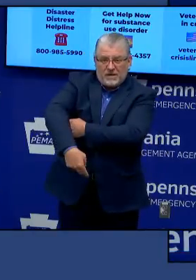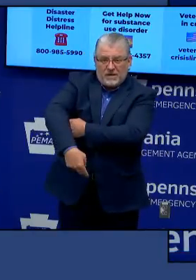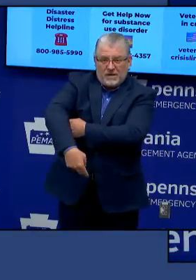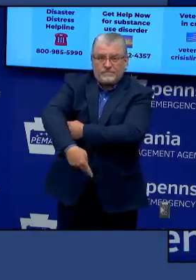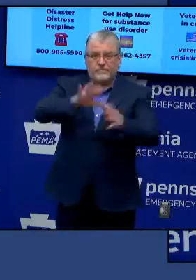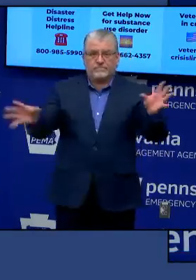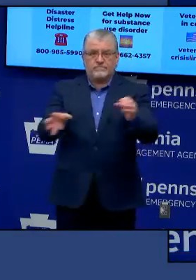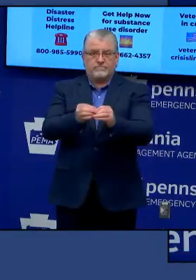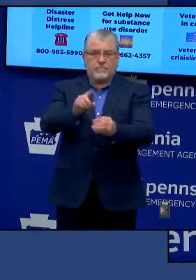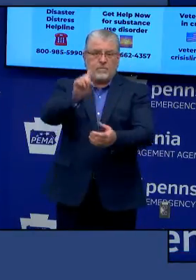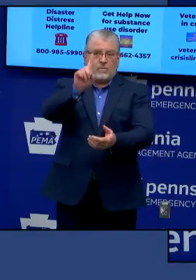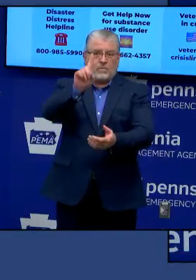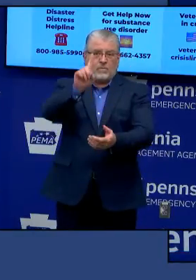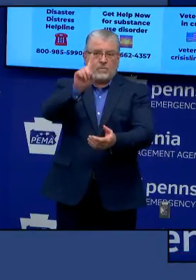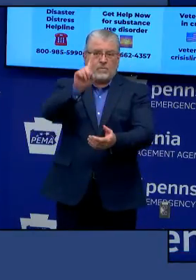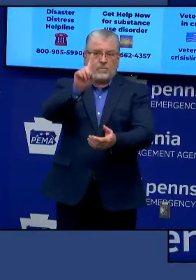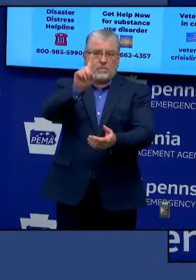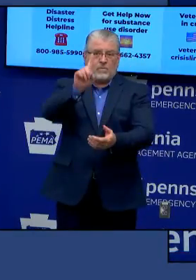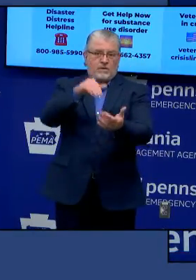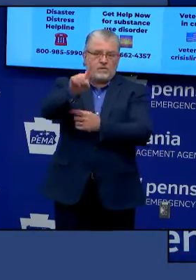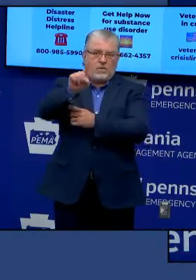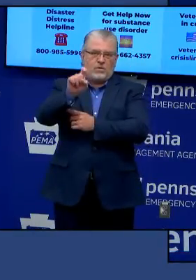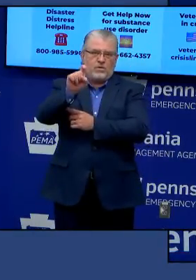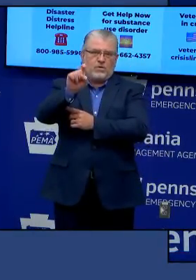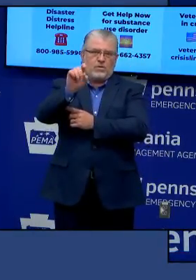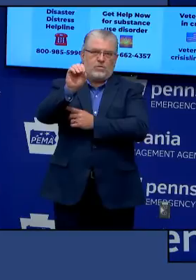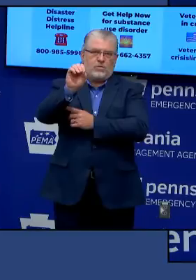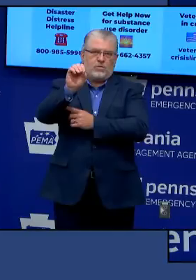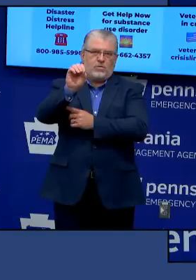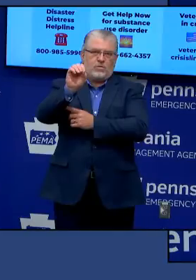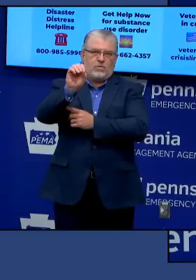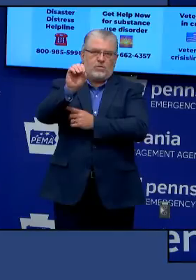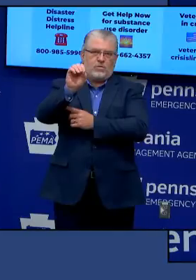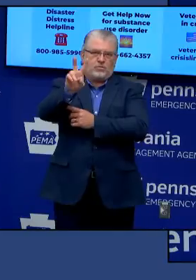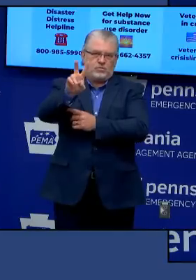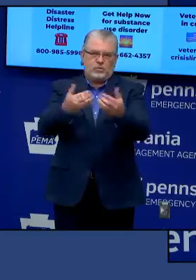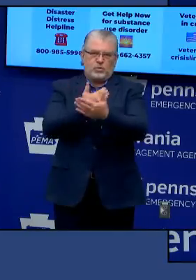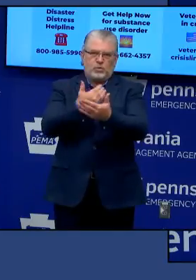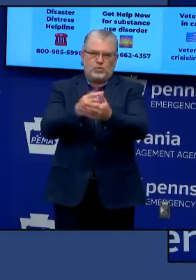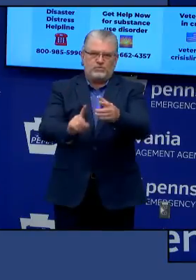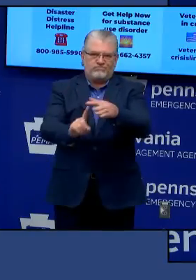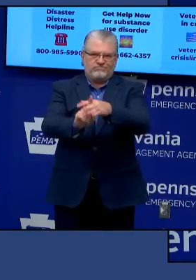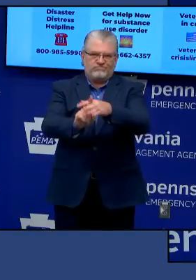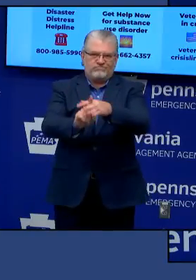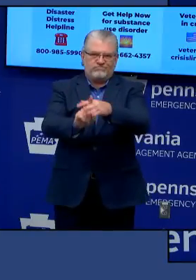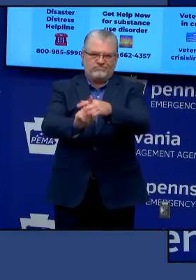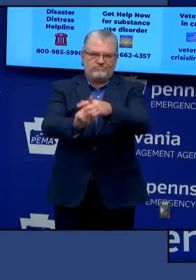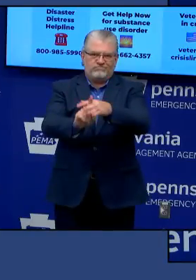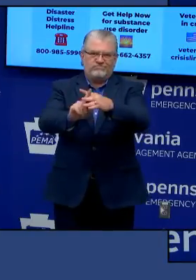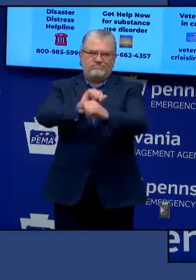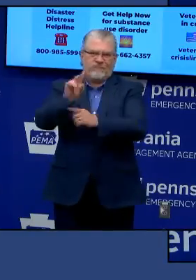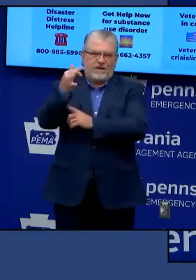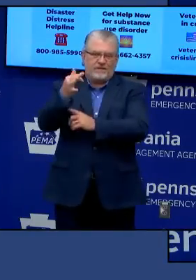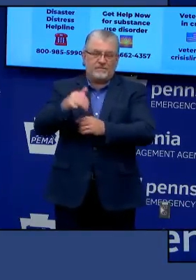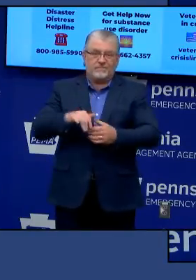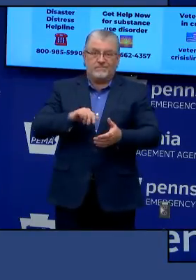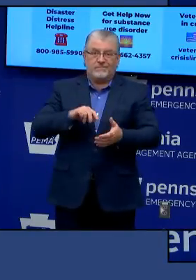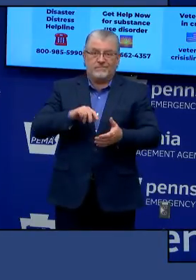1,102 new cases of COVID-19. This brings our statewide total to